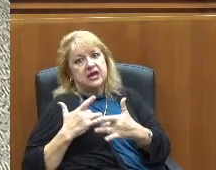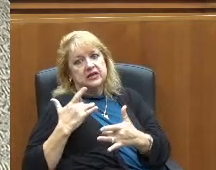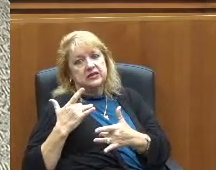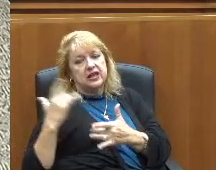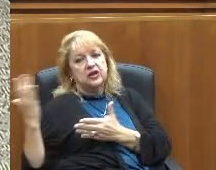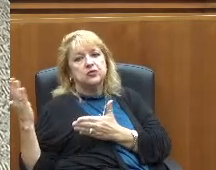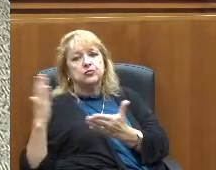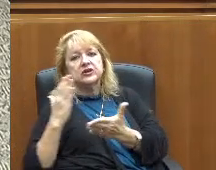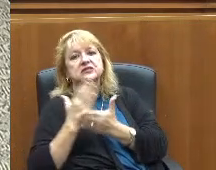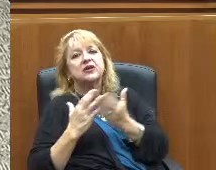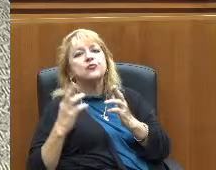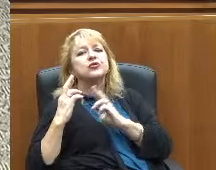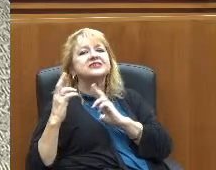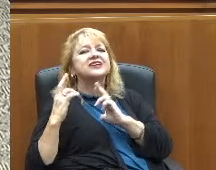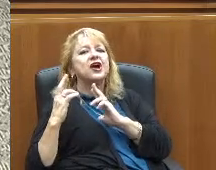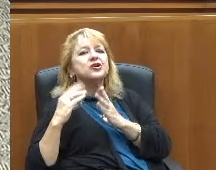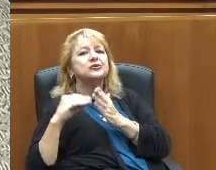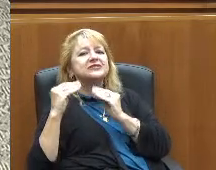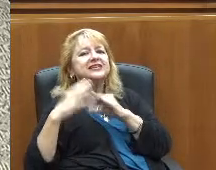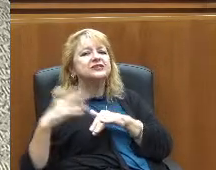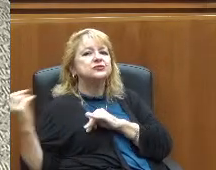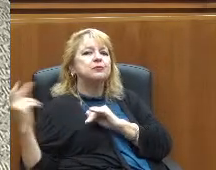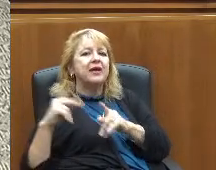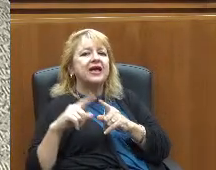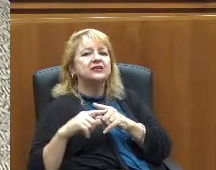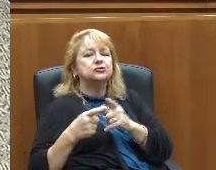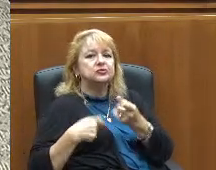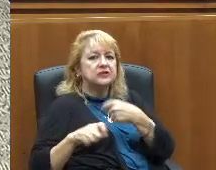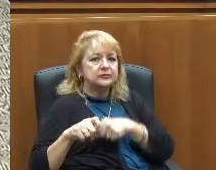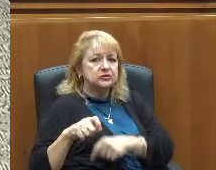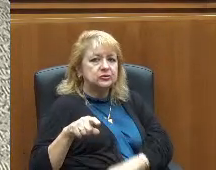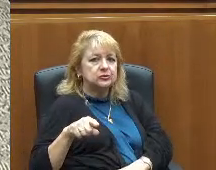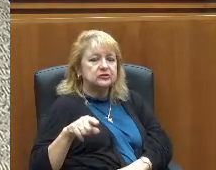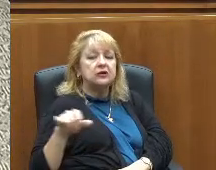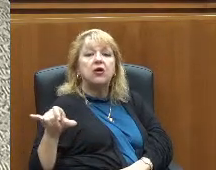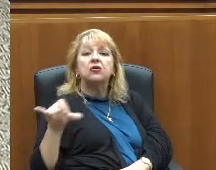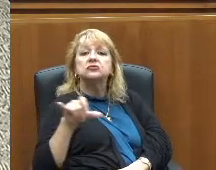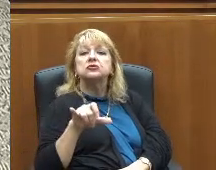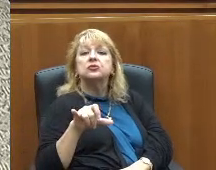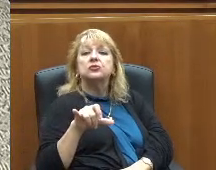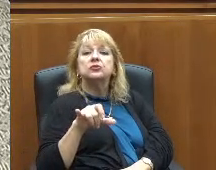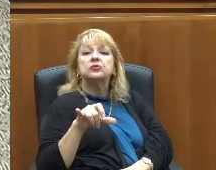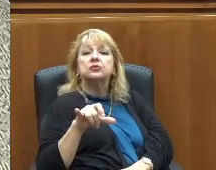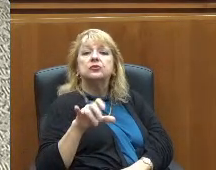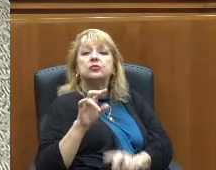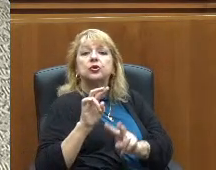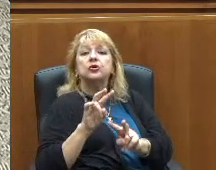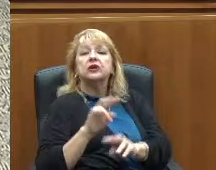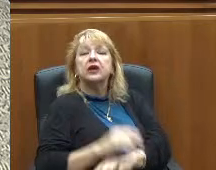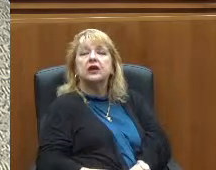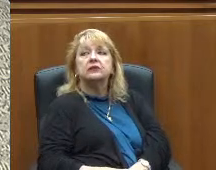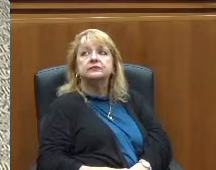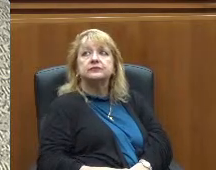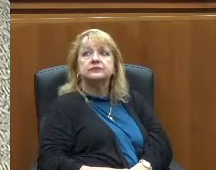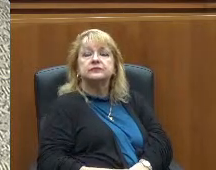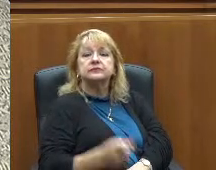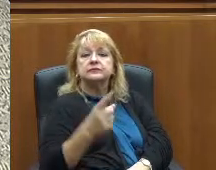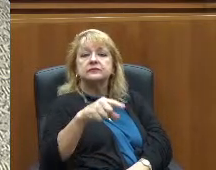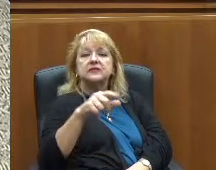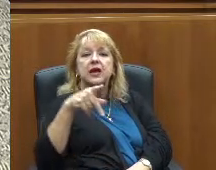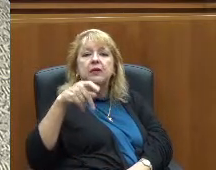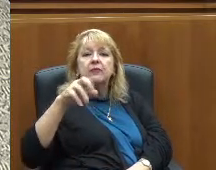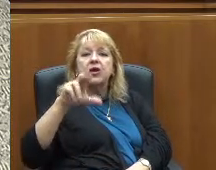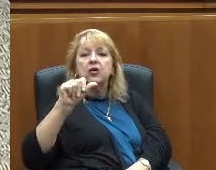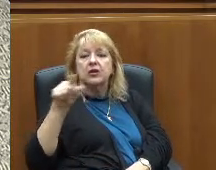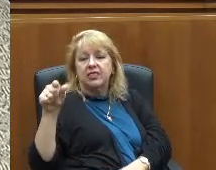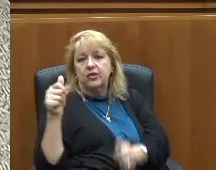be able to bring some of our retirees back to be able to fill that gap, as well as looking at those